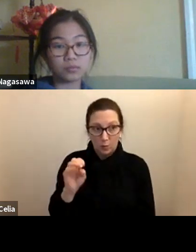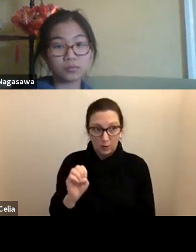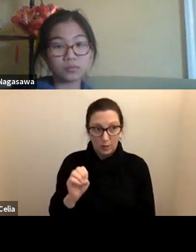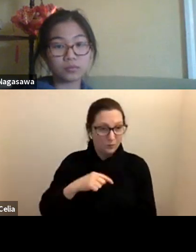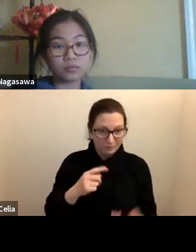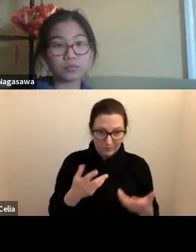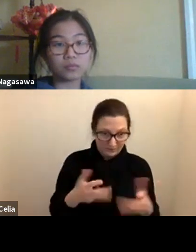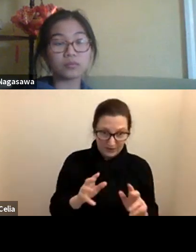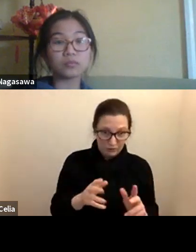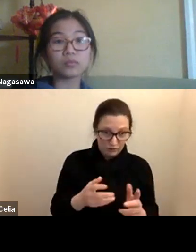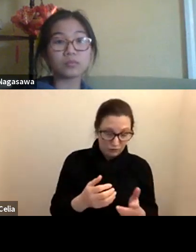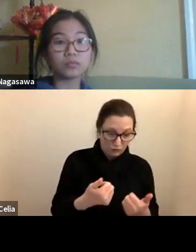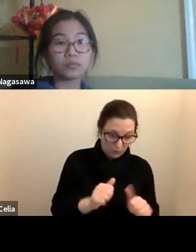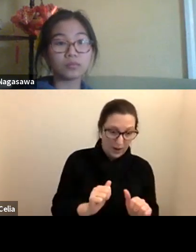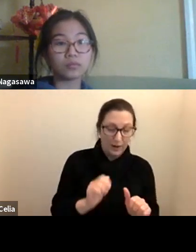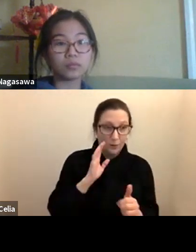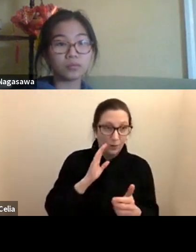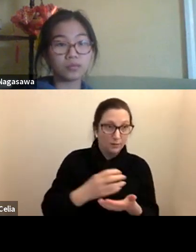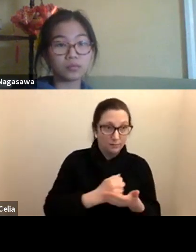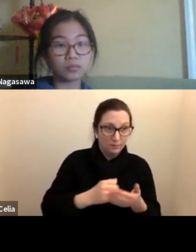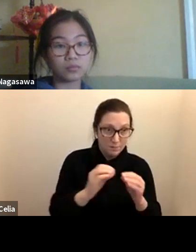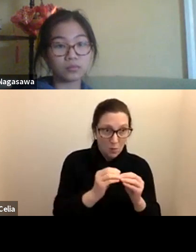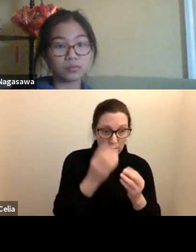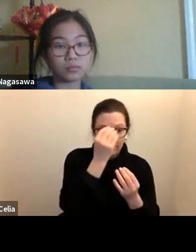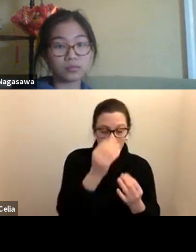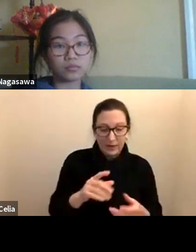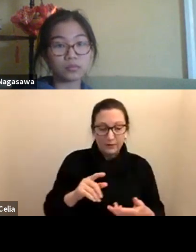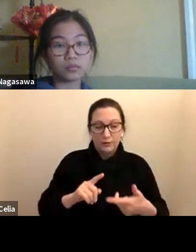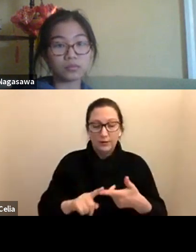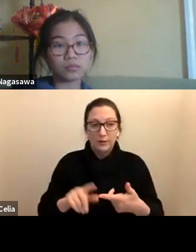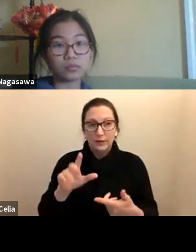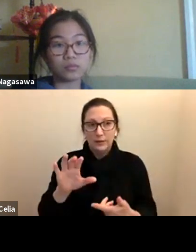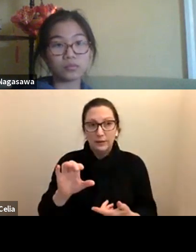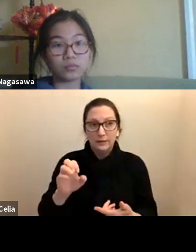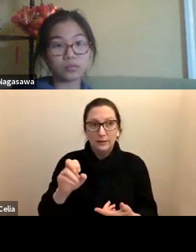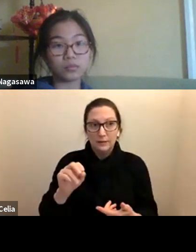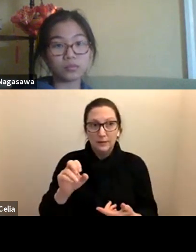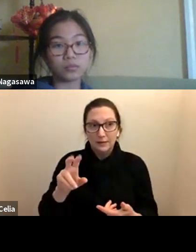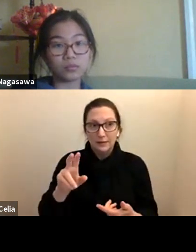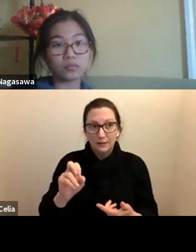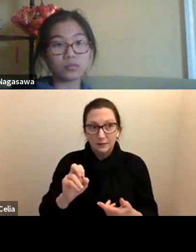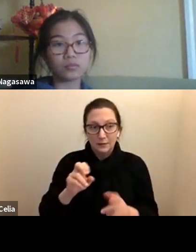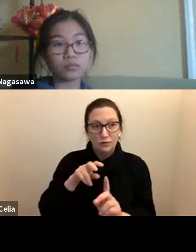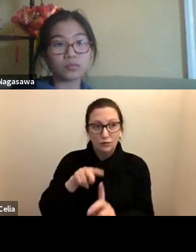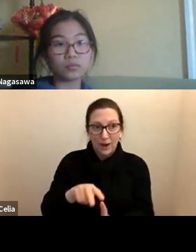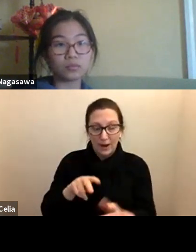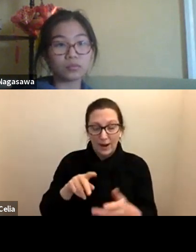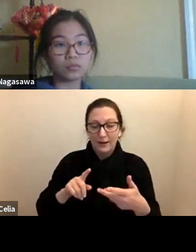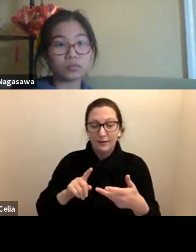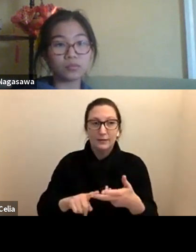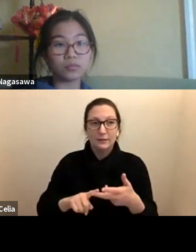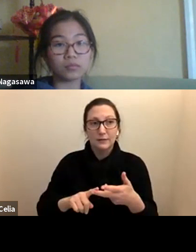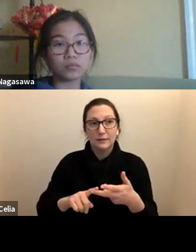and we will be getting more data on. Census tracts, Geo Codes, opportunity index, feeder